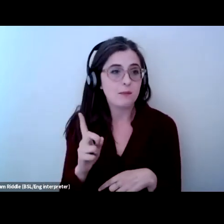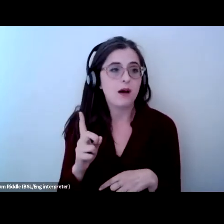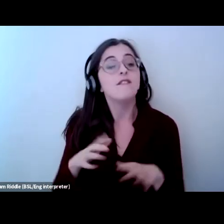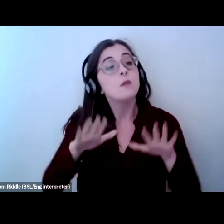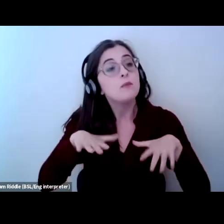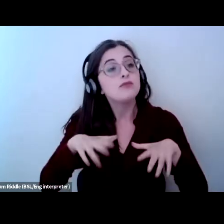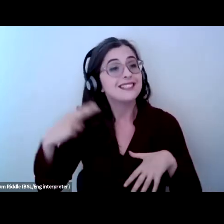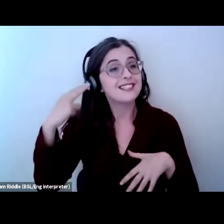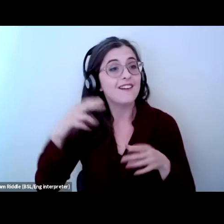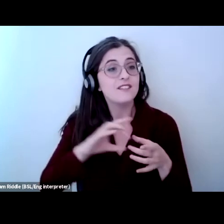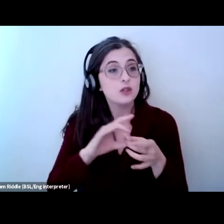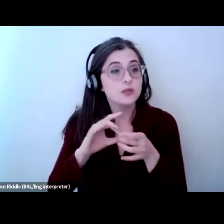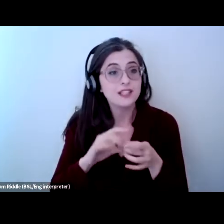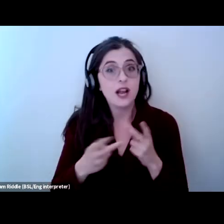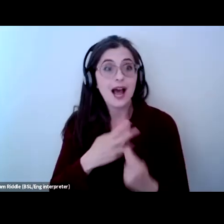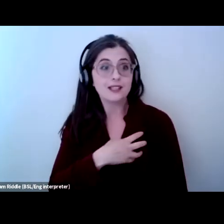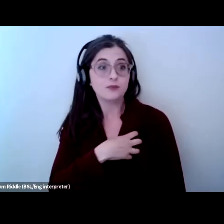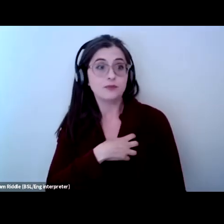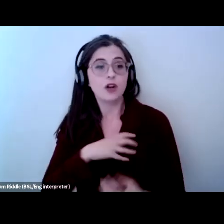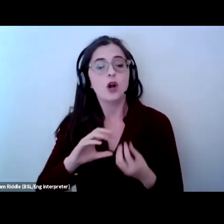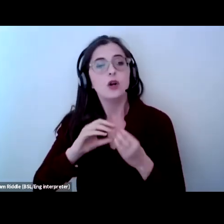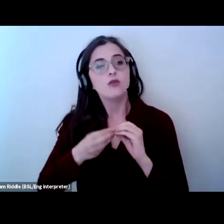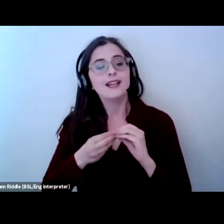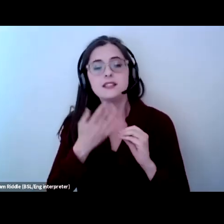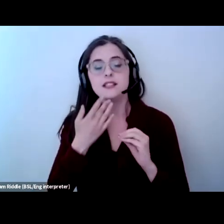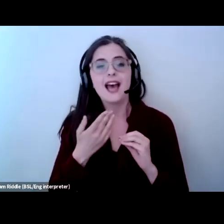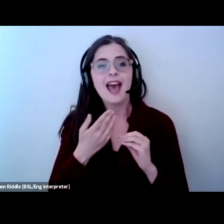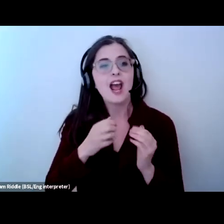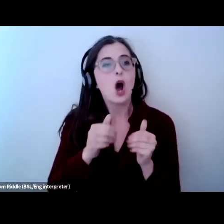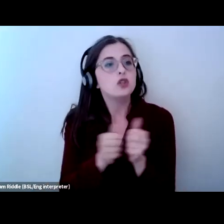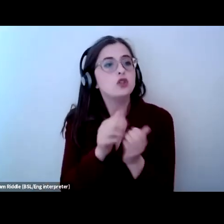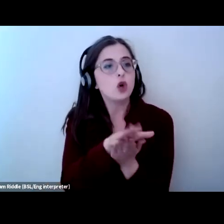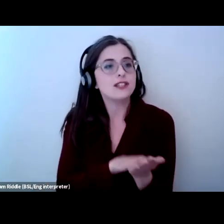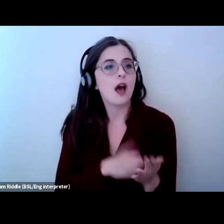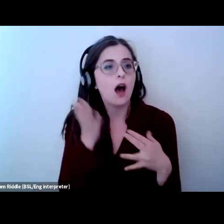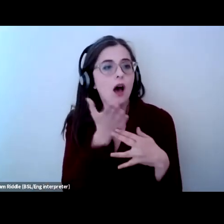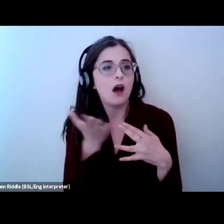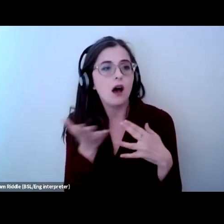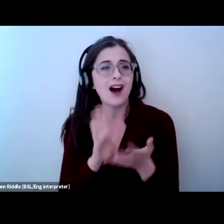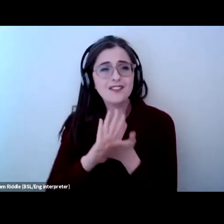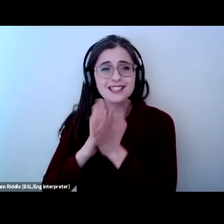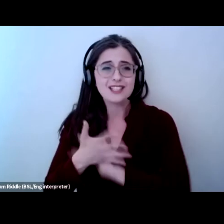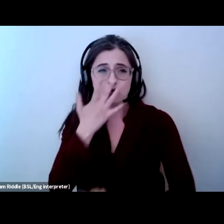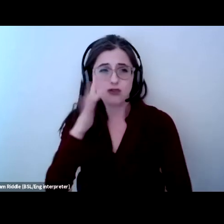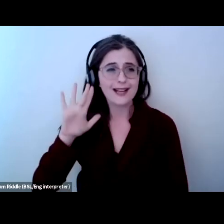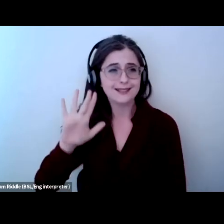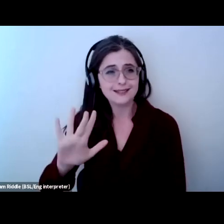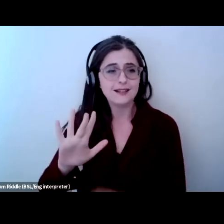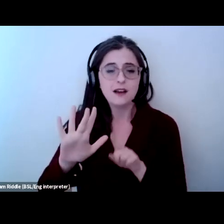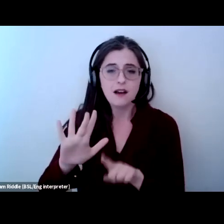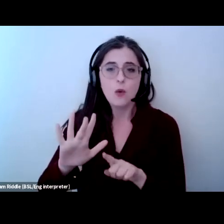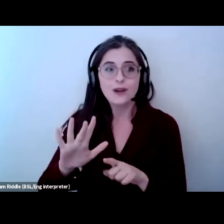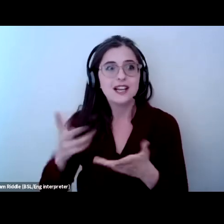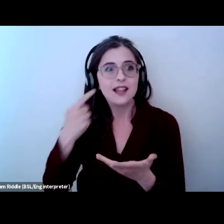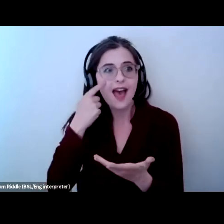Nubsley also more recently had a dossier of disgrace, which basically collated all the evidence of these poorly managed